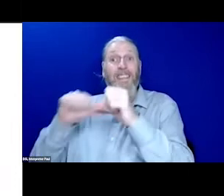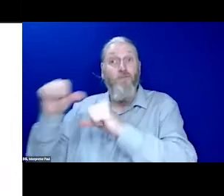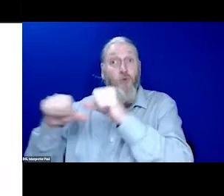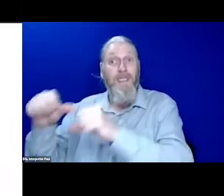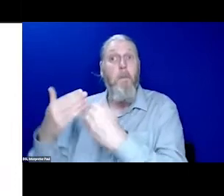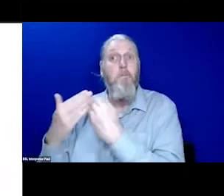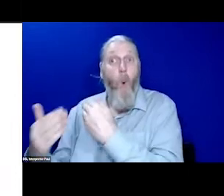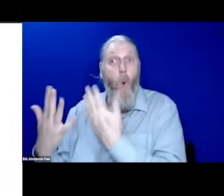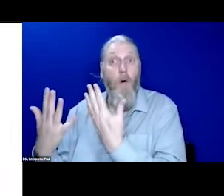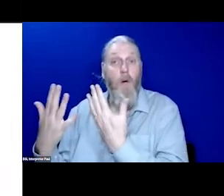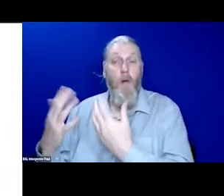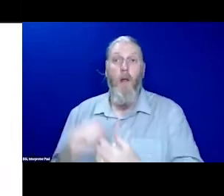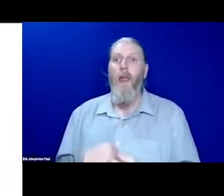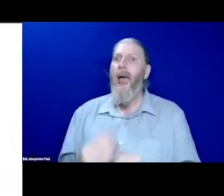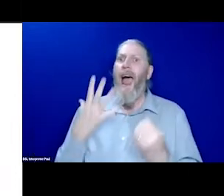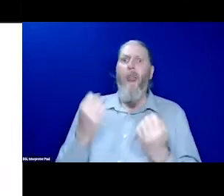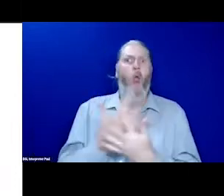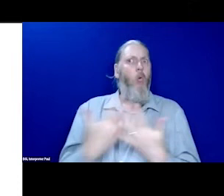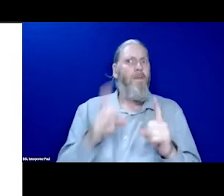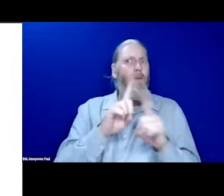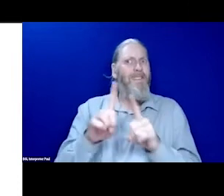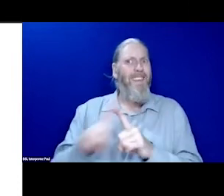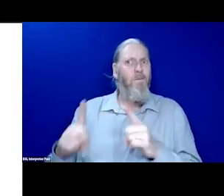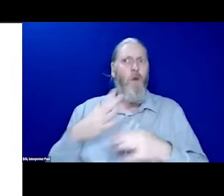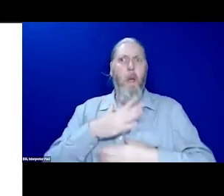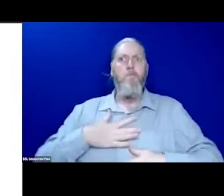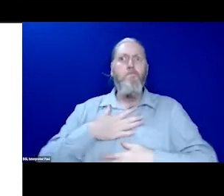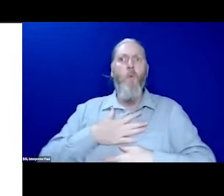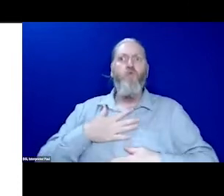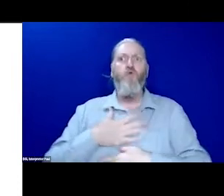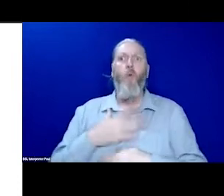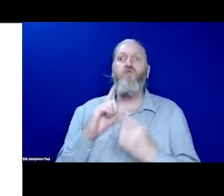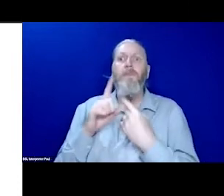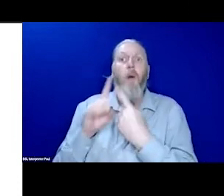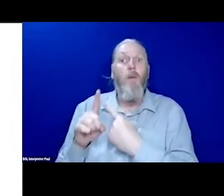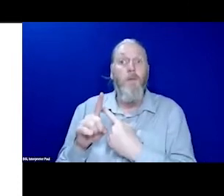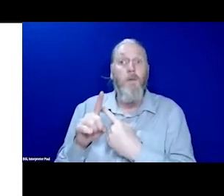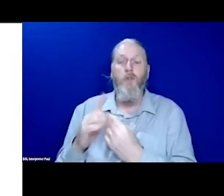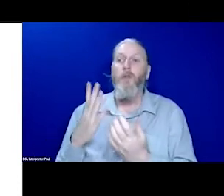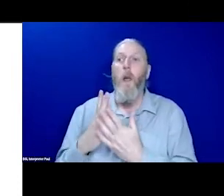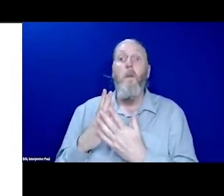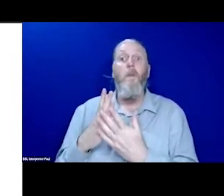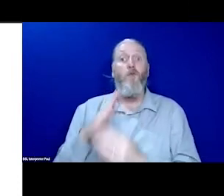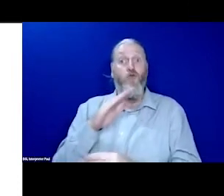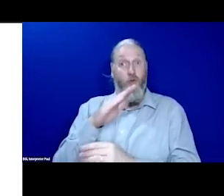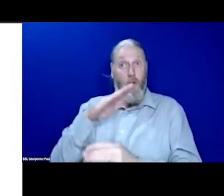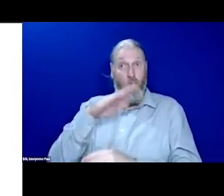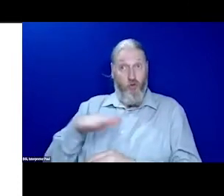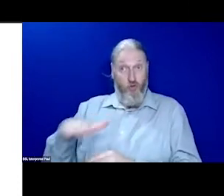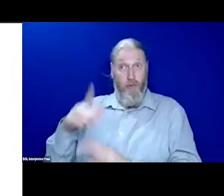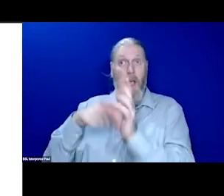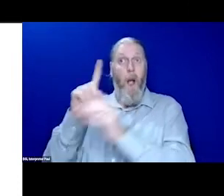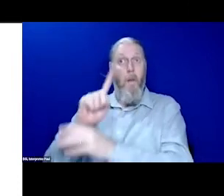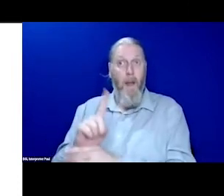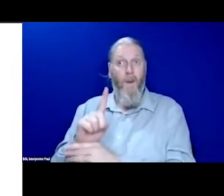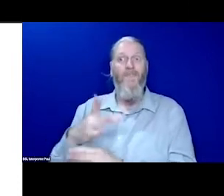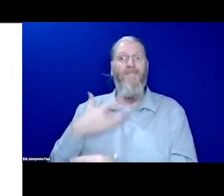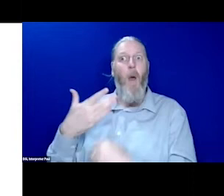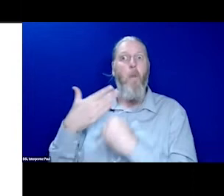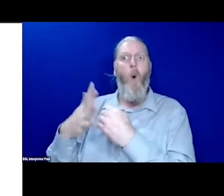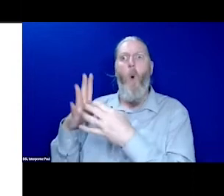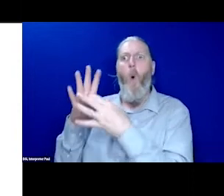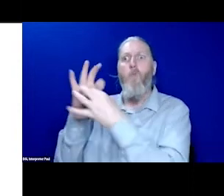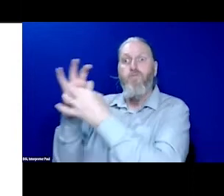was differential emotional responses. So they were more interested and engaged by climate change, but also felt more guilt and shame and more anger